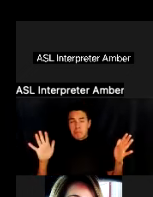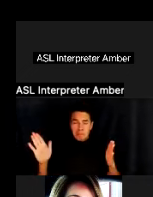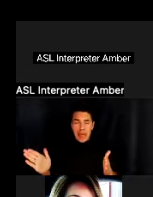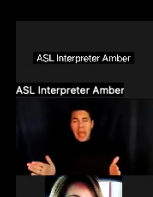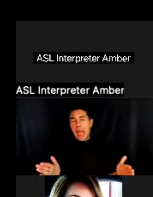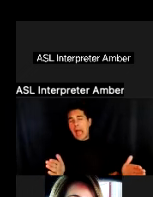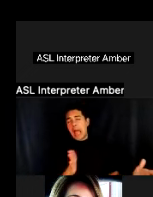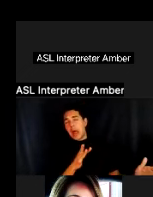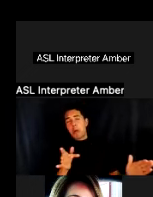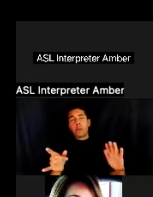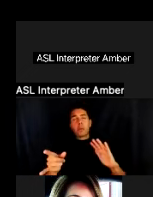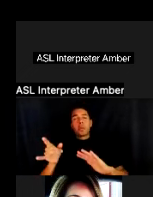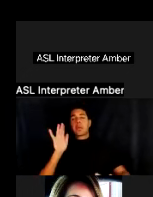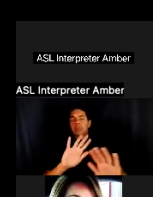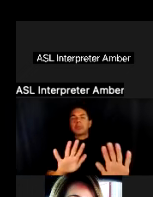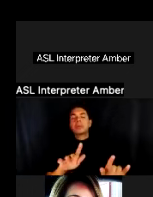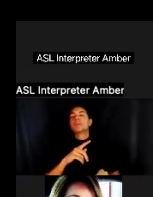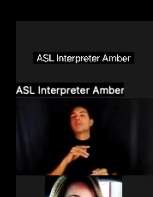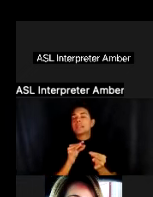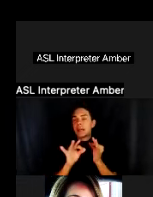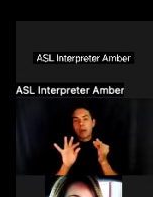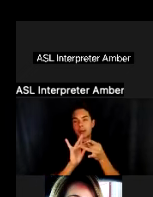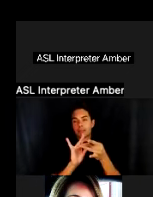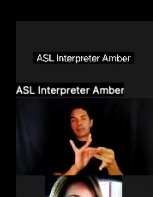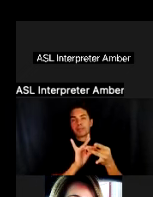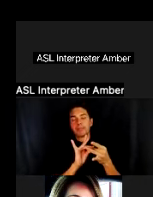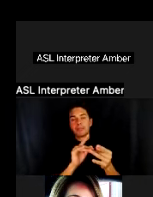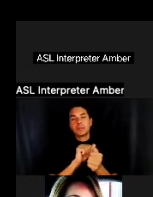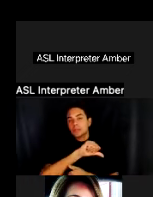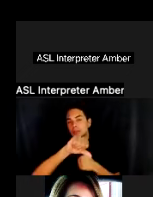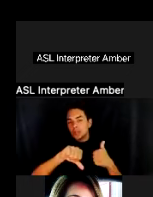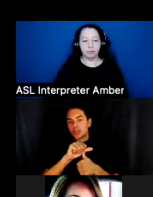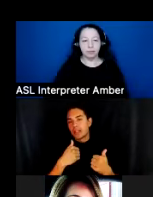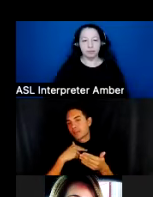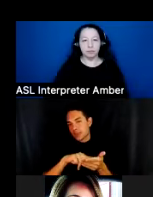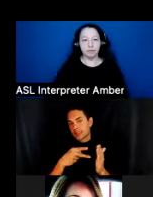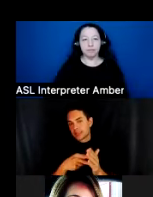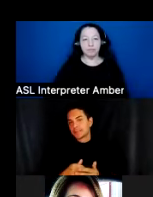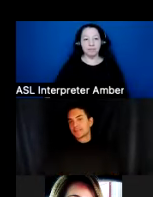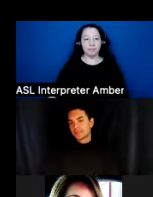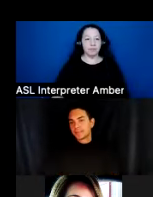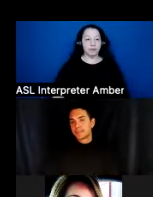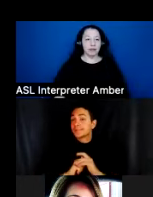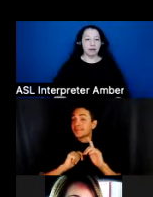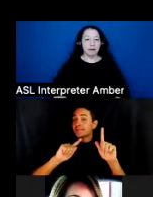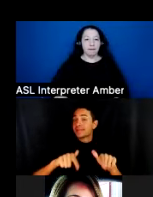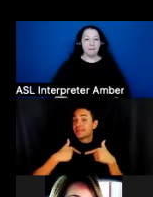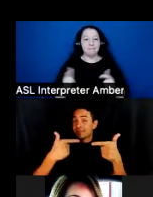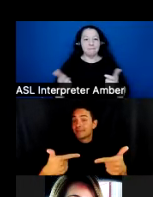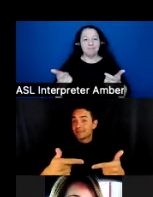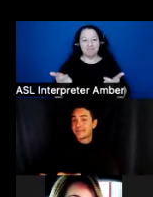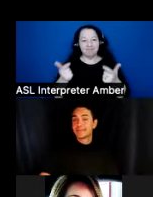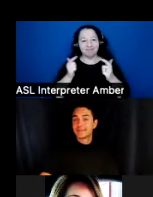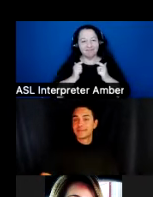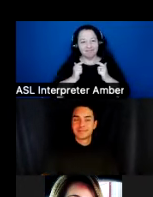but it's those ways that we connect with one another with meaning. So, for example, I mean, the